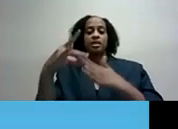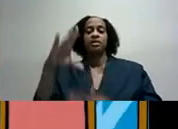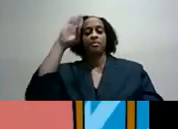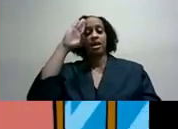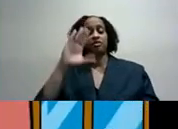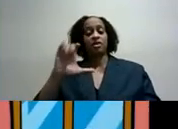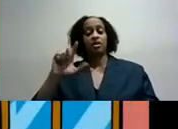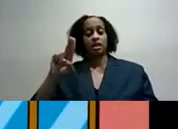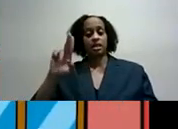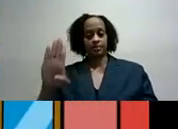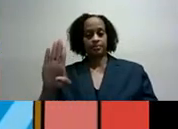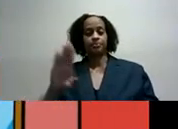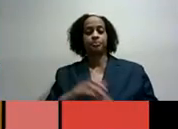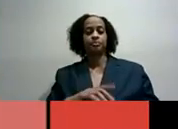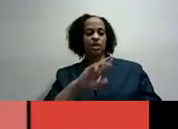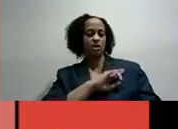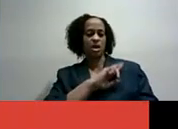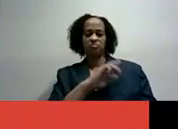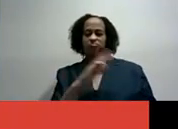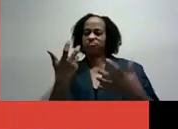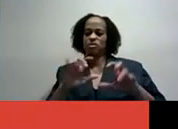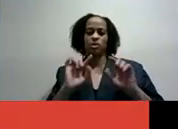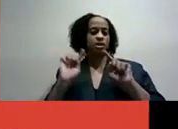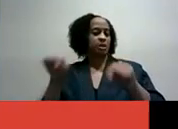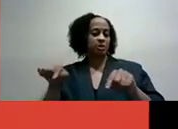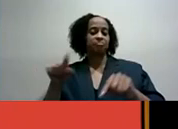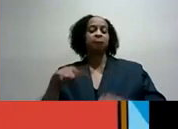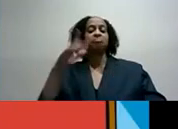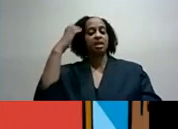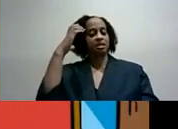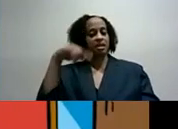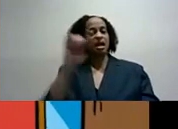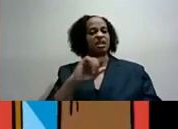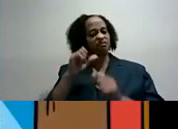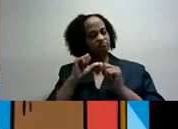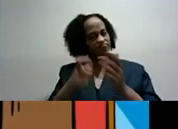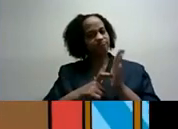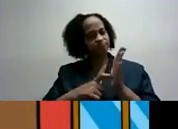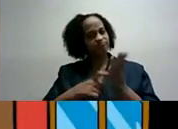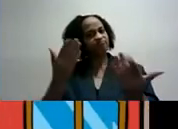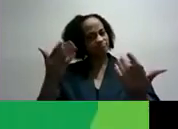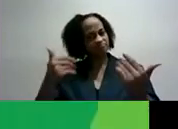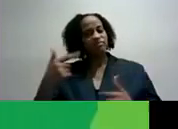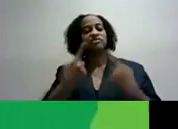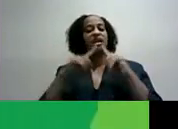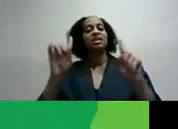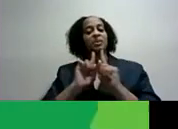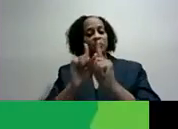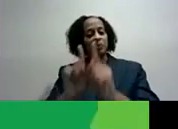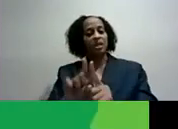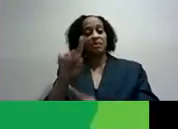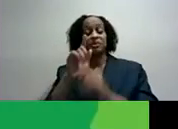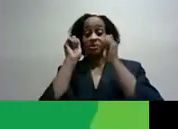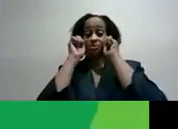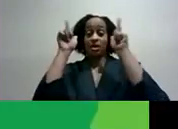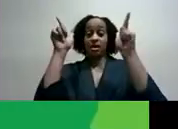club. Ricardo didn't want to go, but his cousin kept insisting, so he finally went. He was surprised